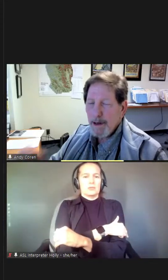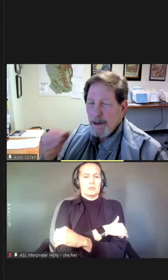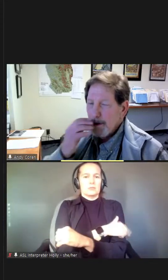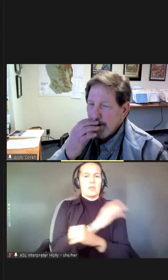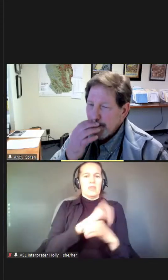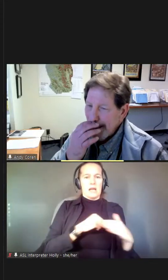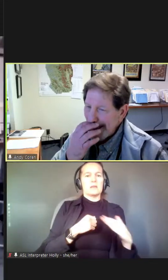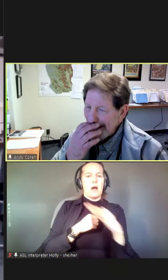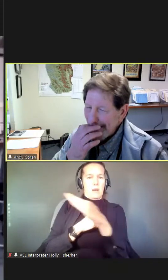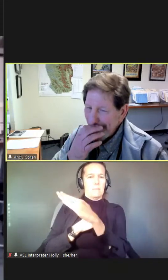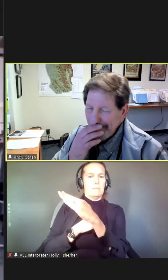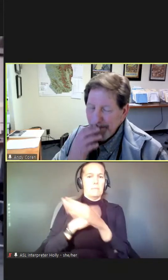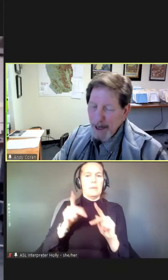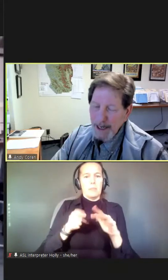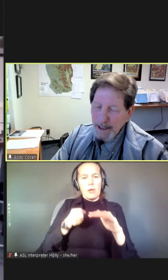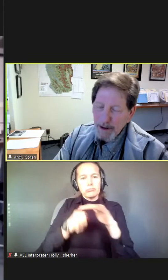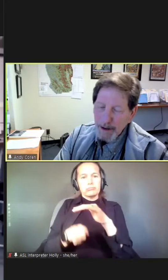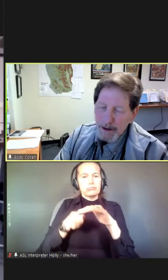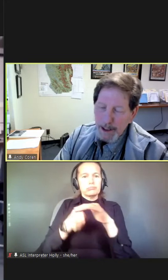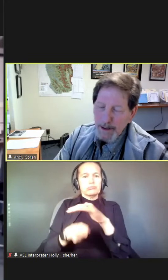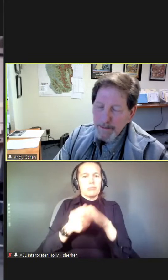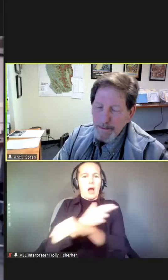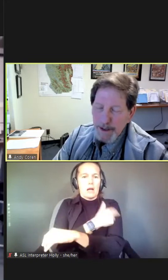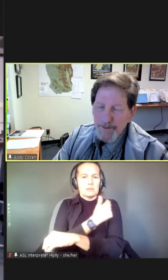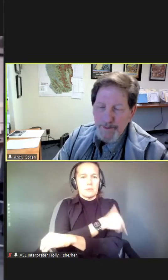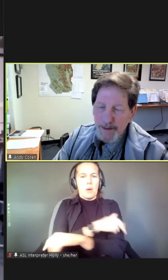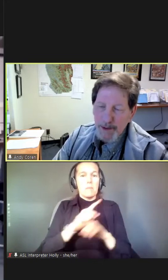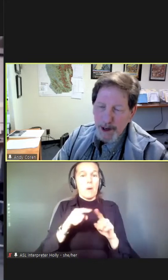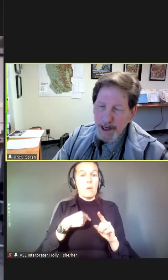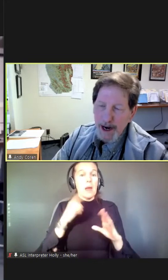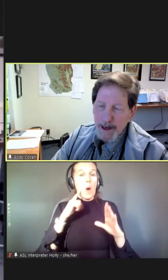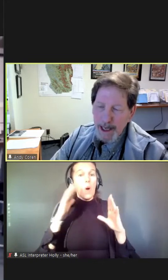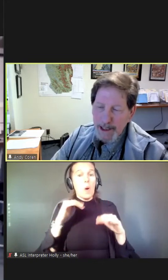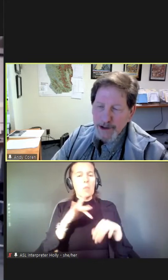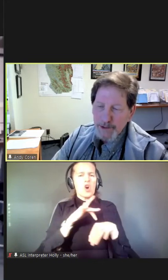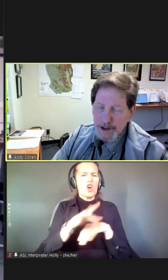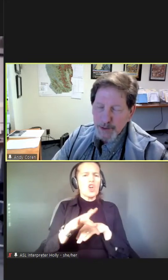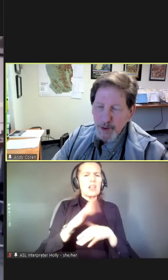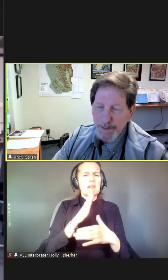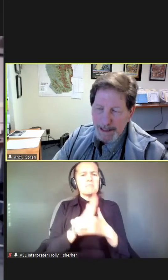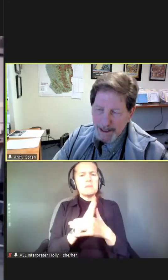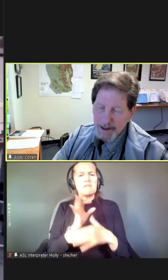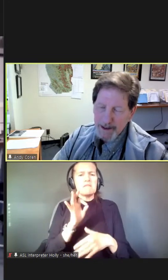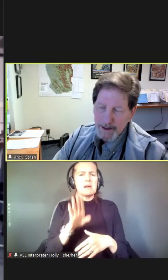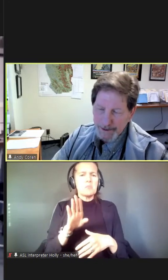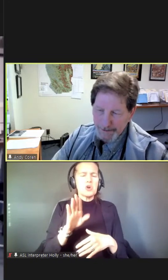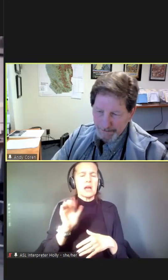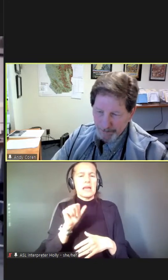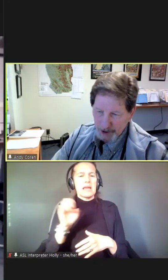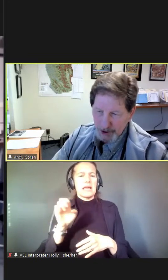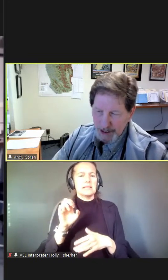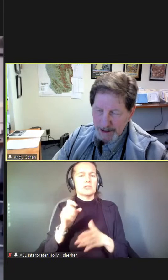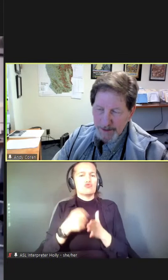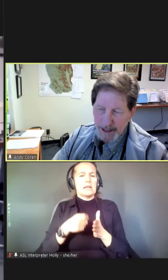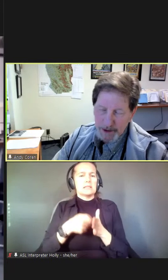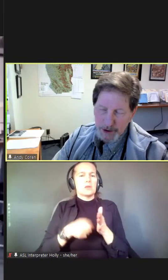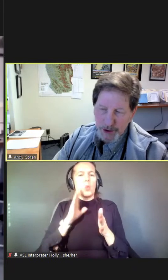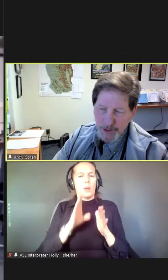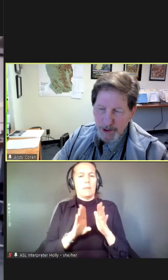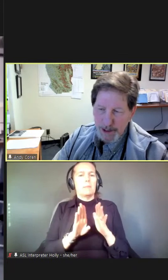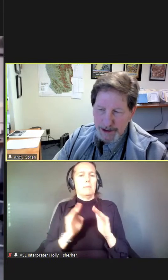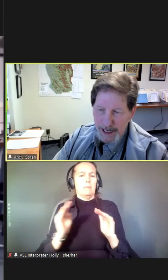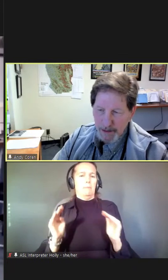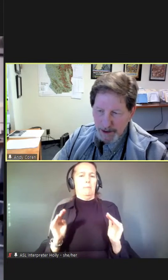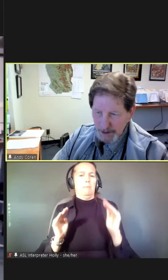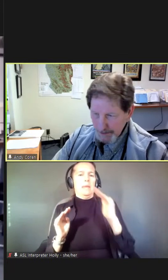hope that by early mid-February, our case rates will peak. So that's about 2